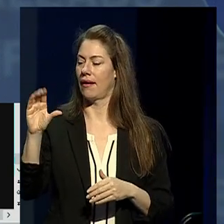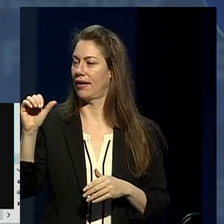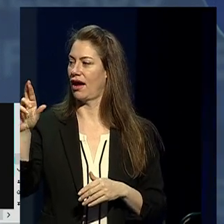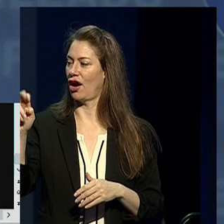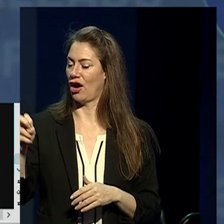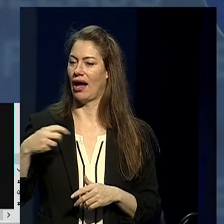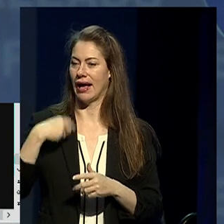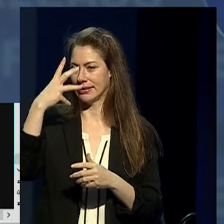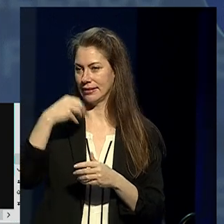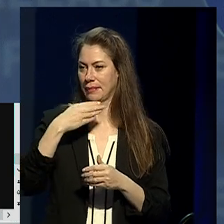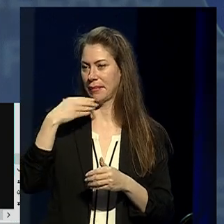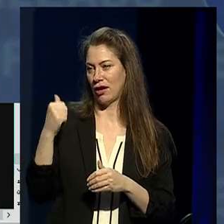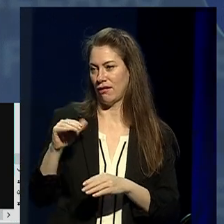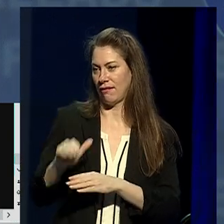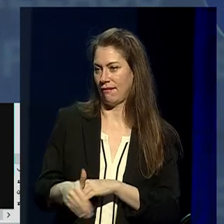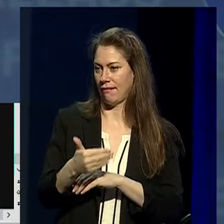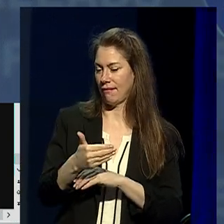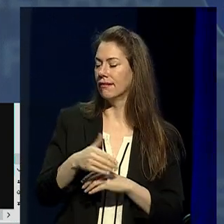night.